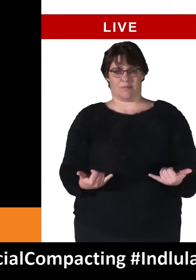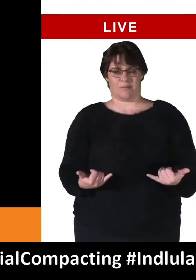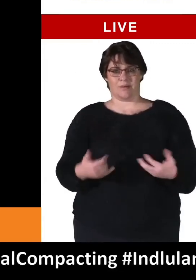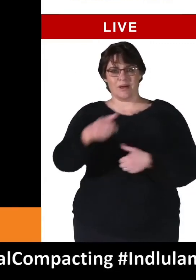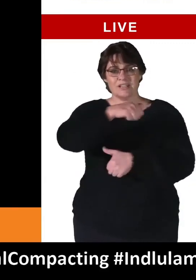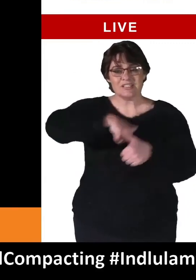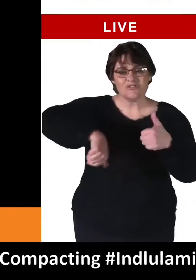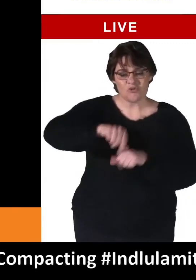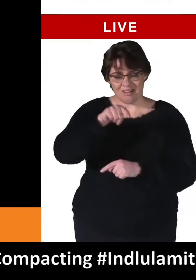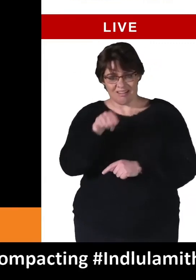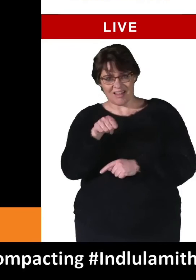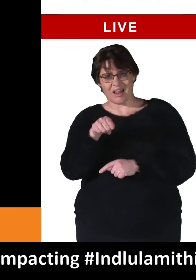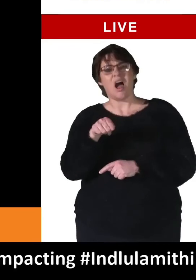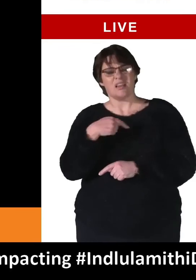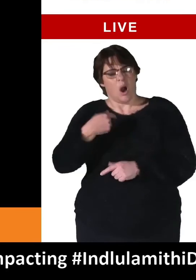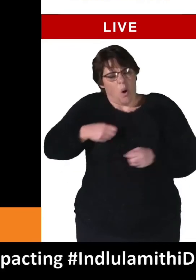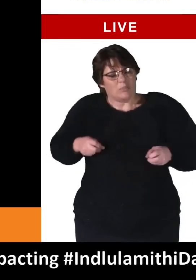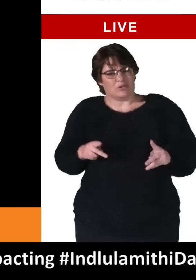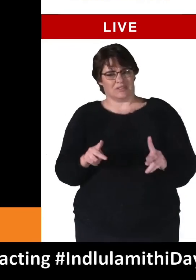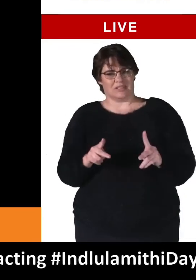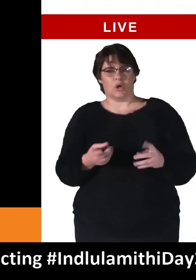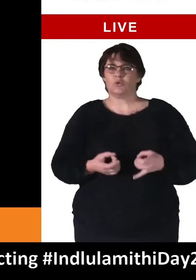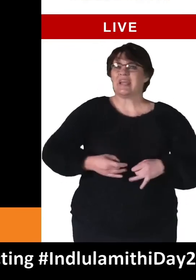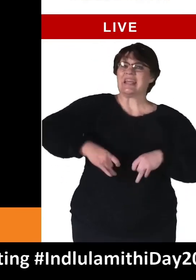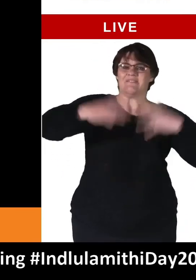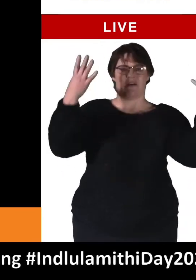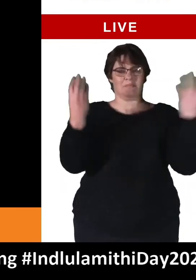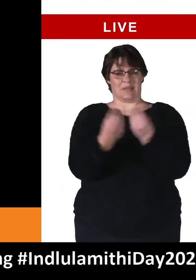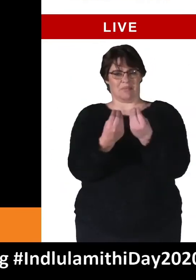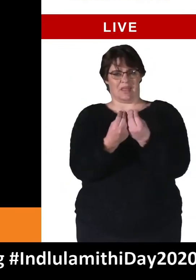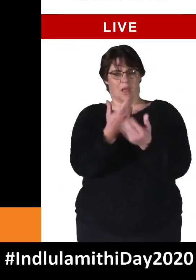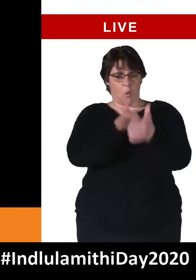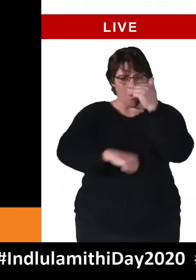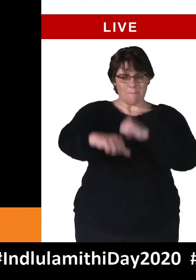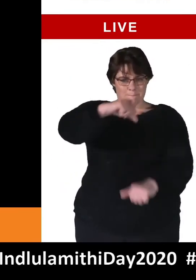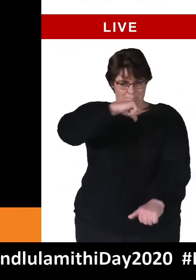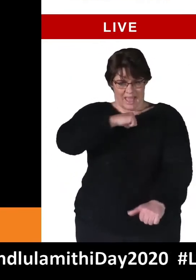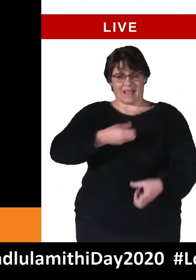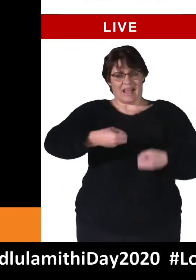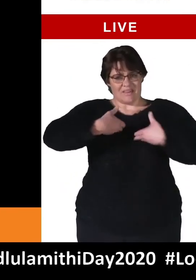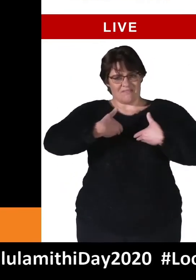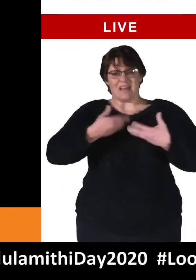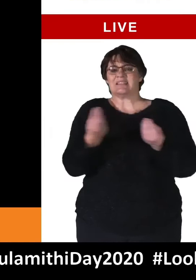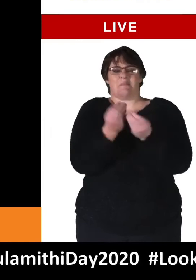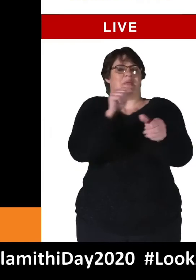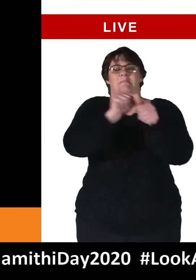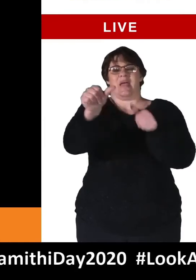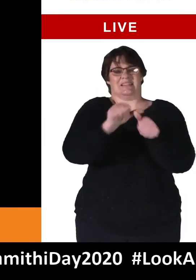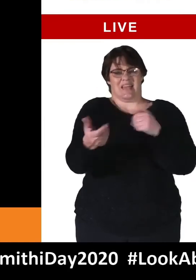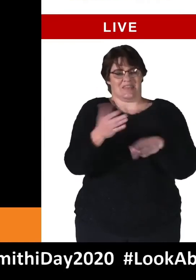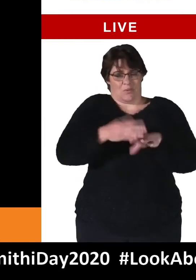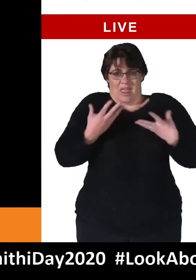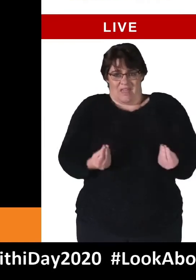compact is our chance to give up something in return for something better that we currently